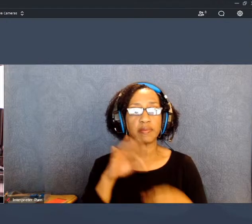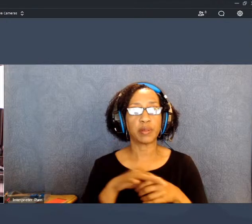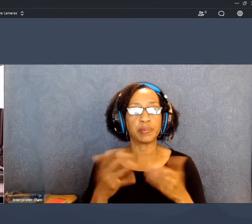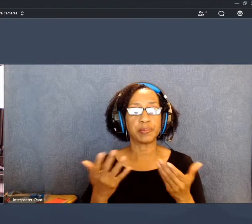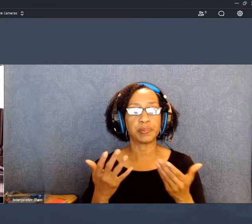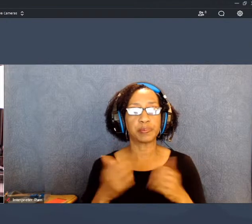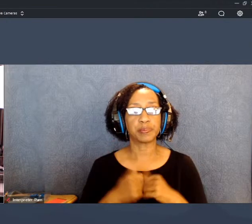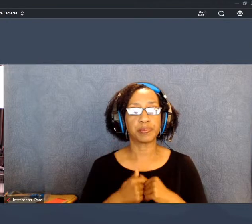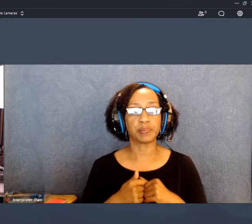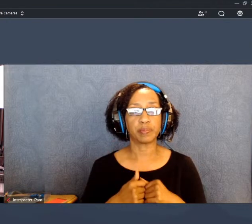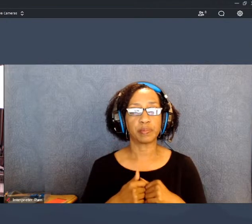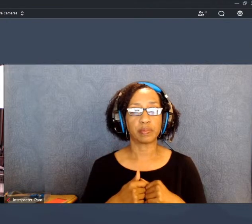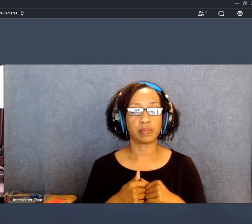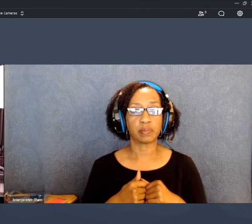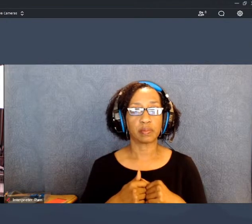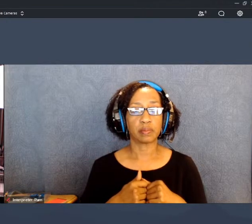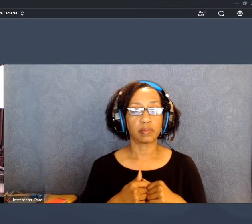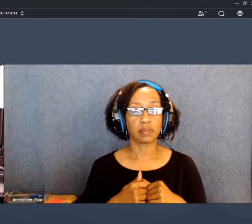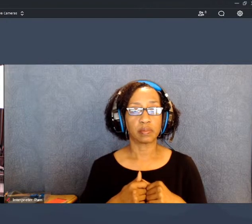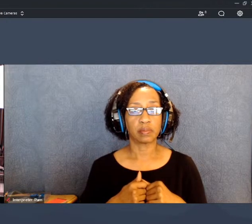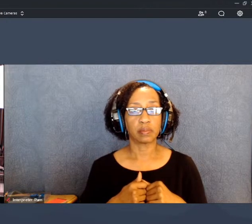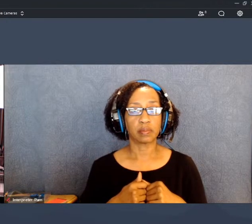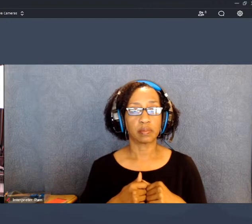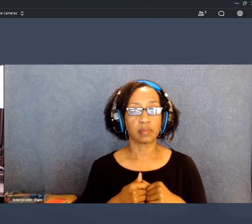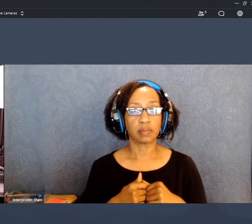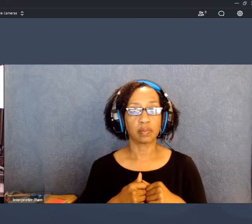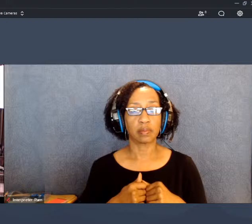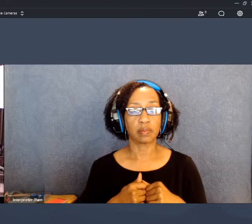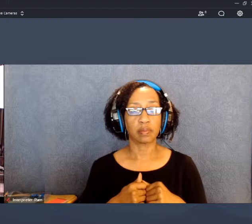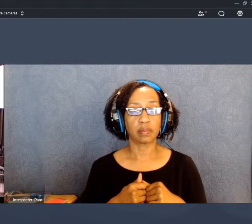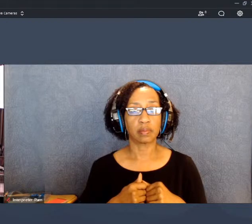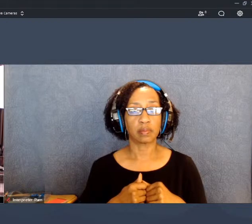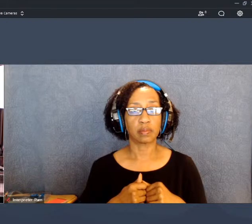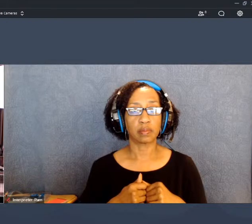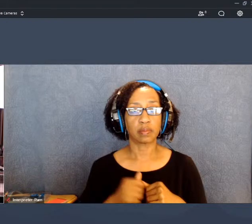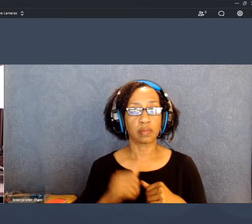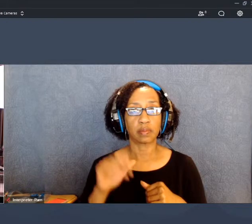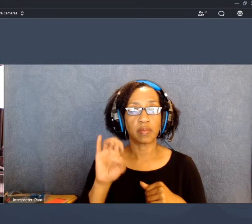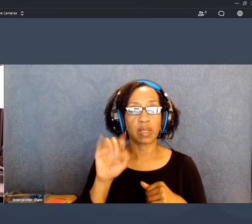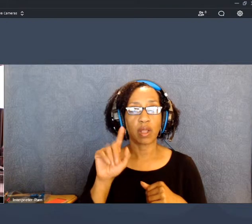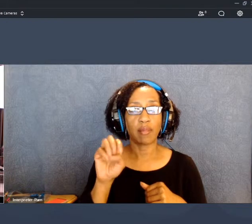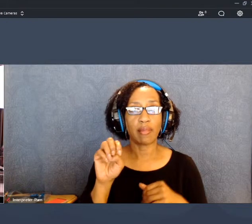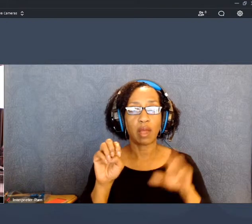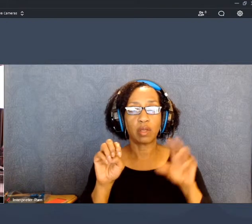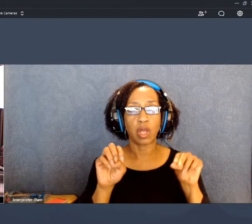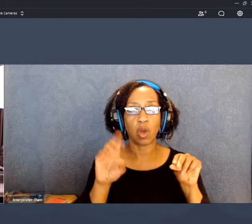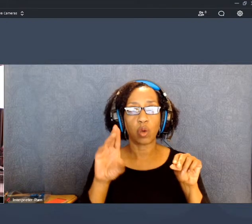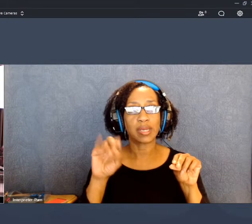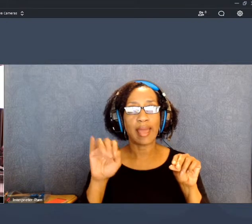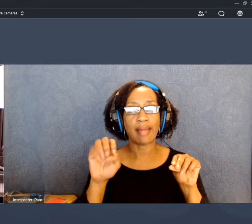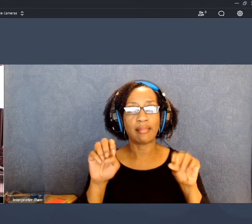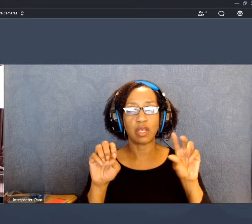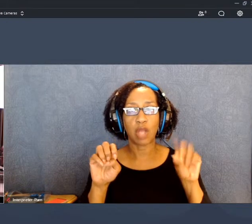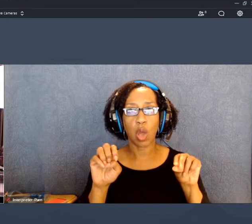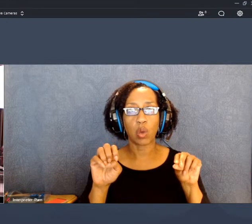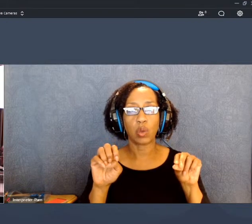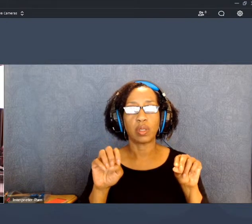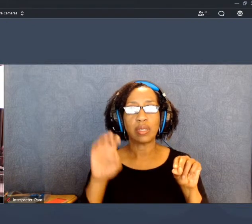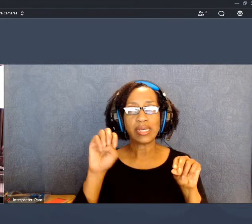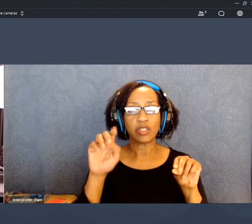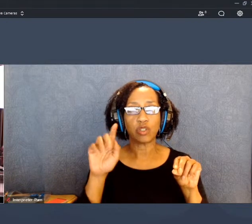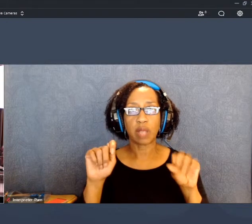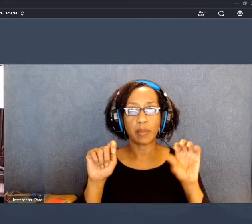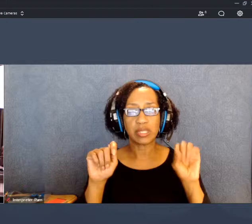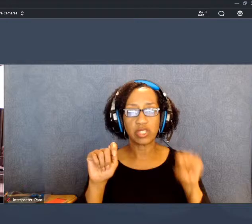Carlisle, no. Canale, no. Easter Thomas,